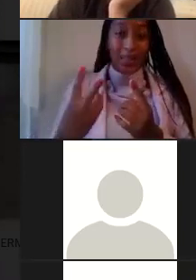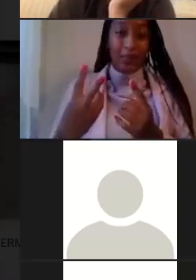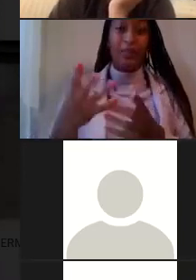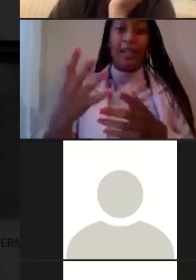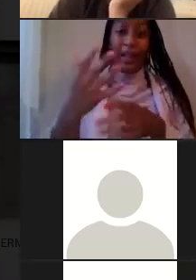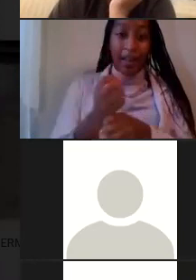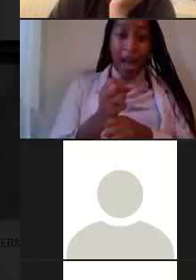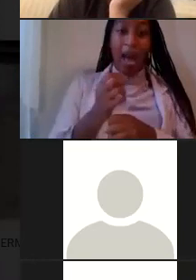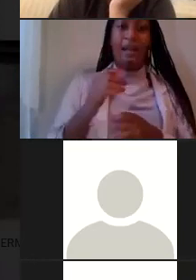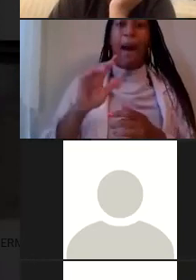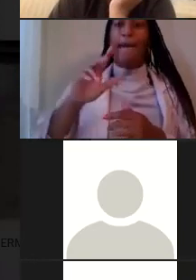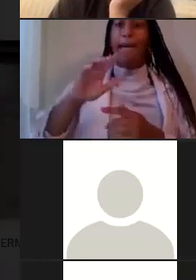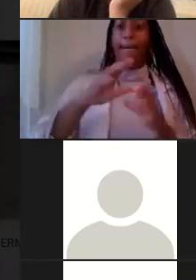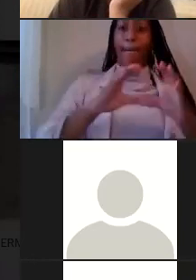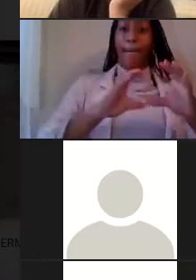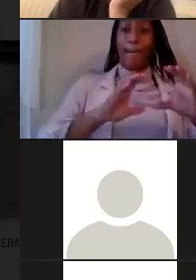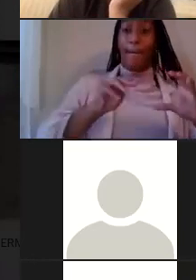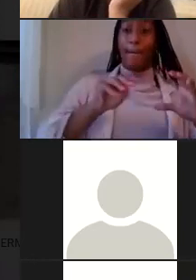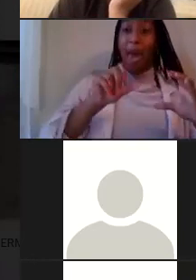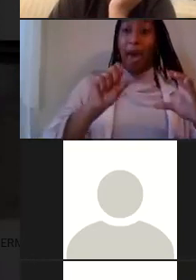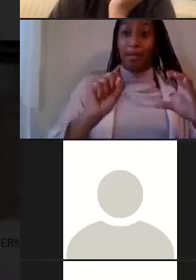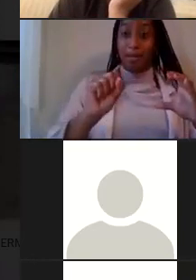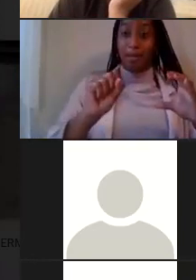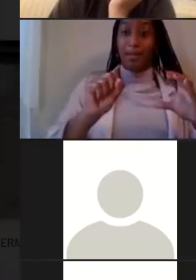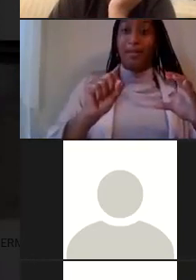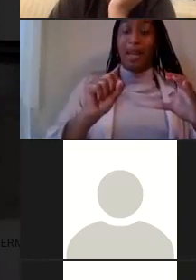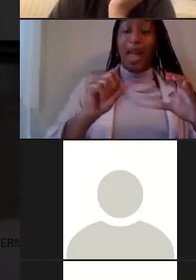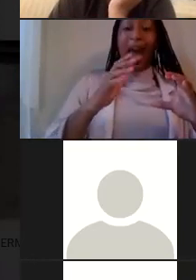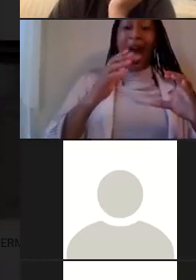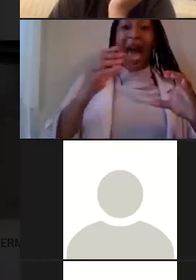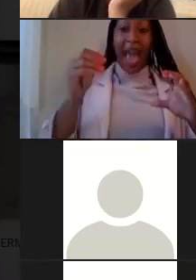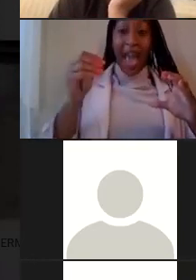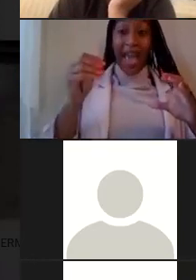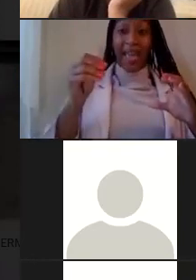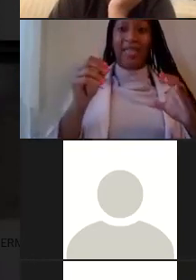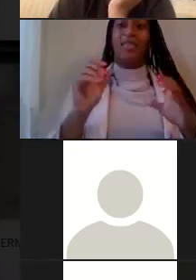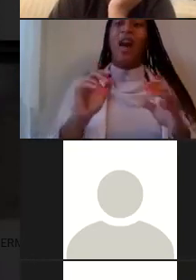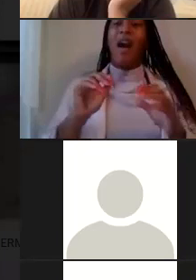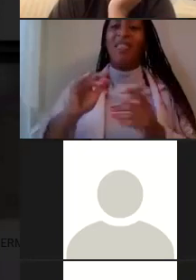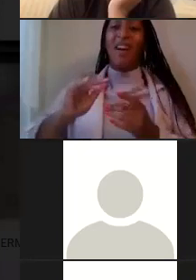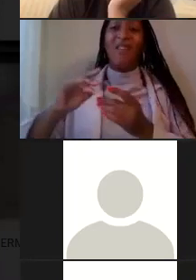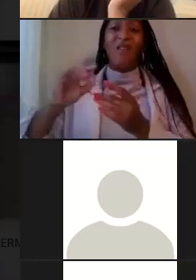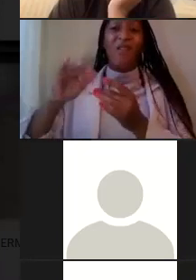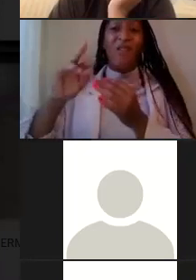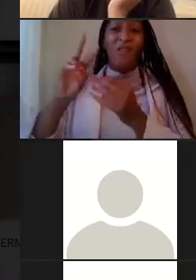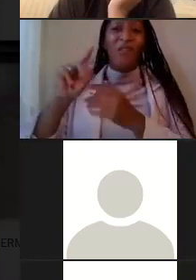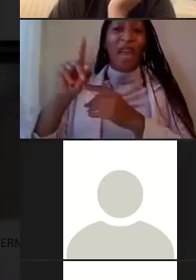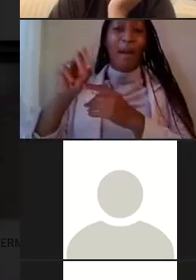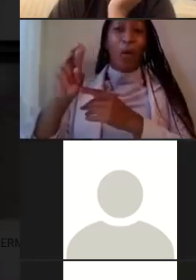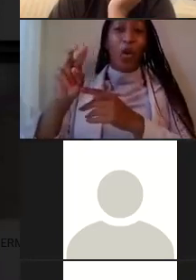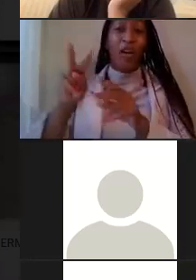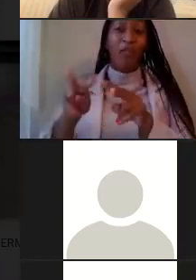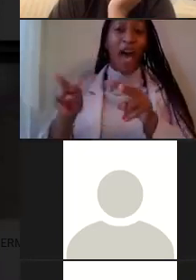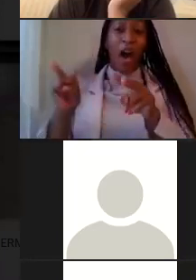value for transitioning between steam and liquid. And that is